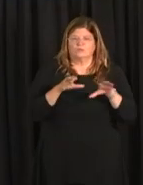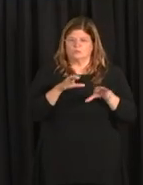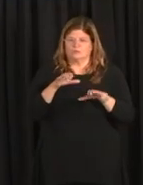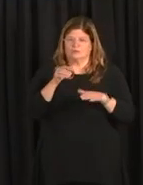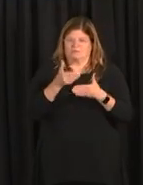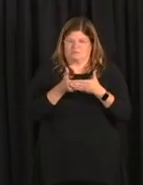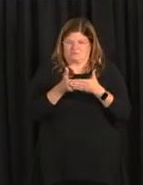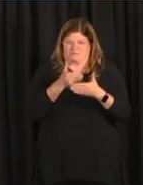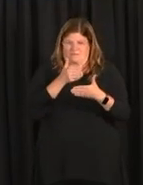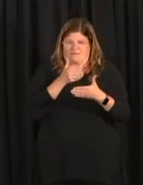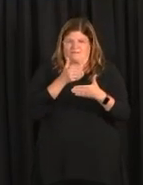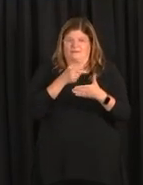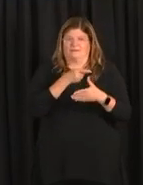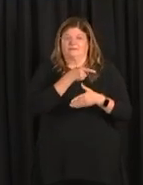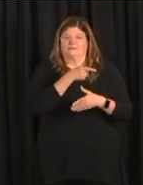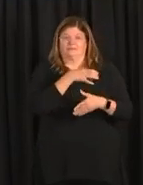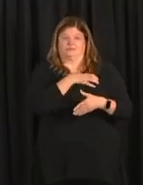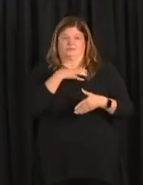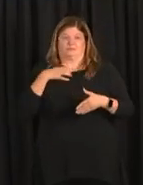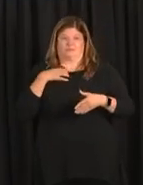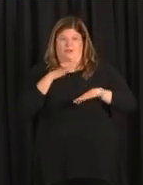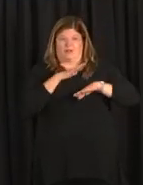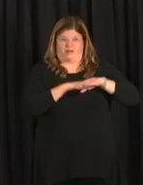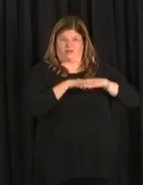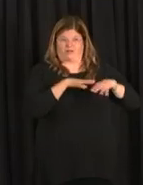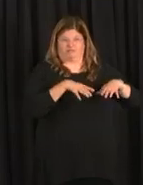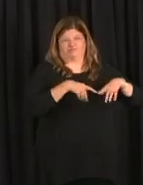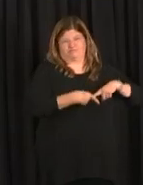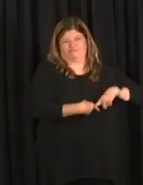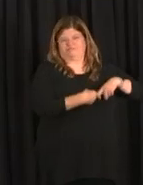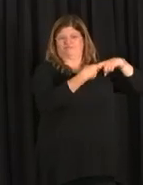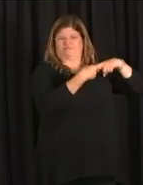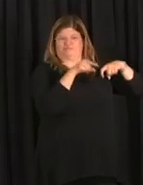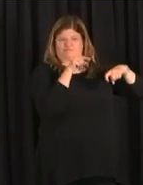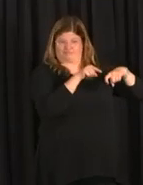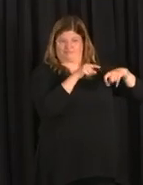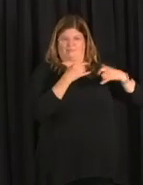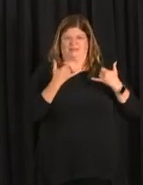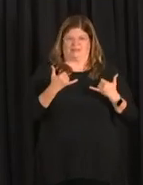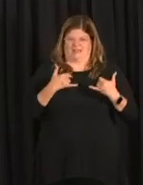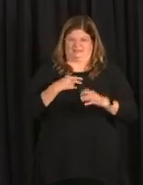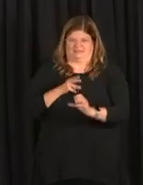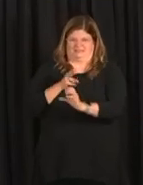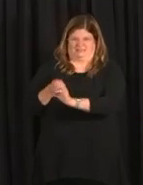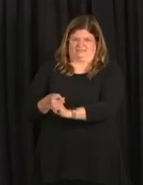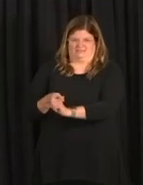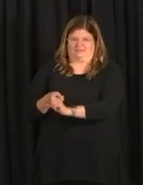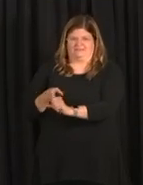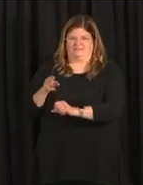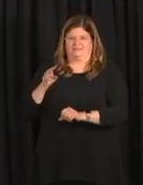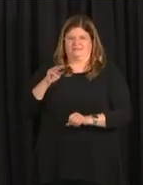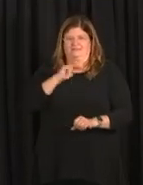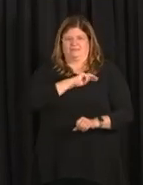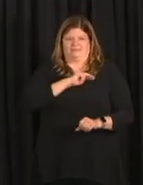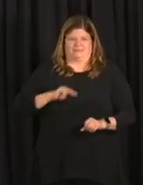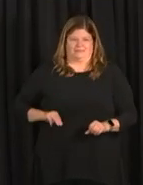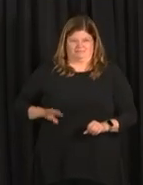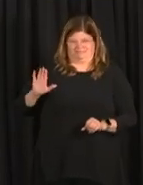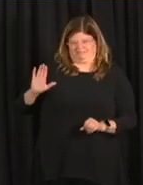council's recess was when we had a legislative meeting, join the mayor with her press conference, makes it easier on the